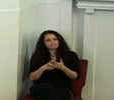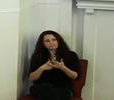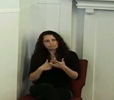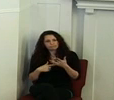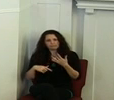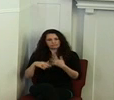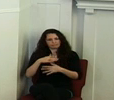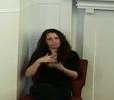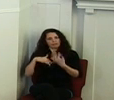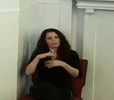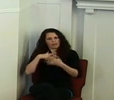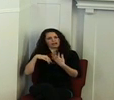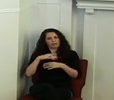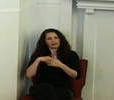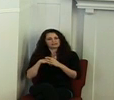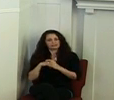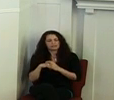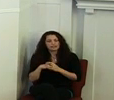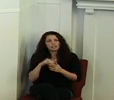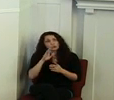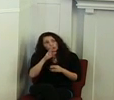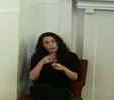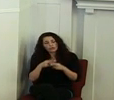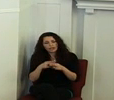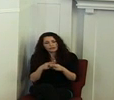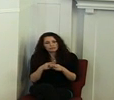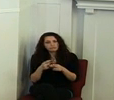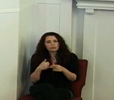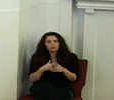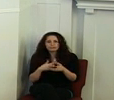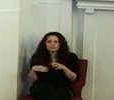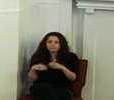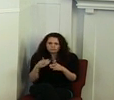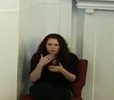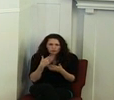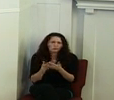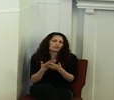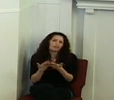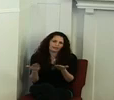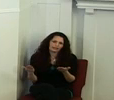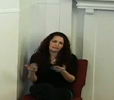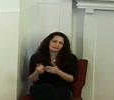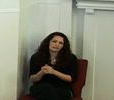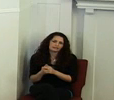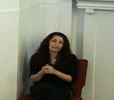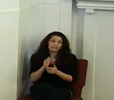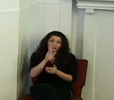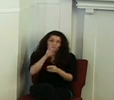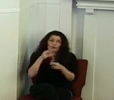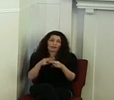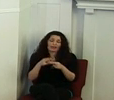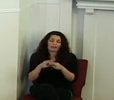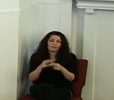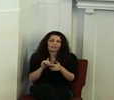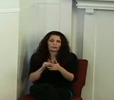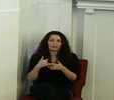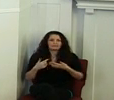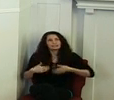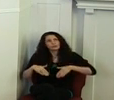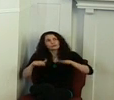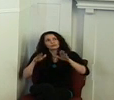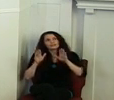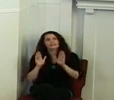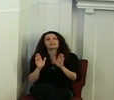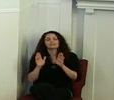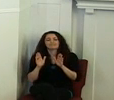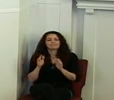hearts. It is your name in which we do great things. It is in your name that we surrender